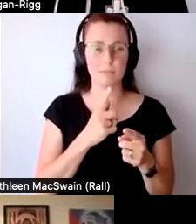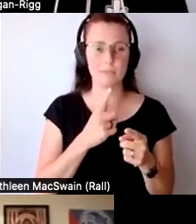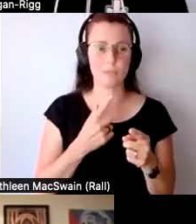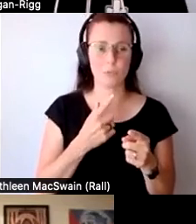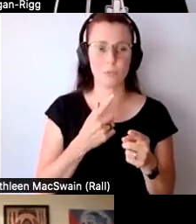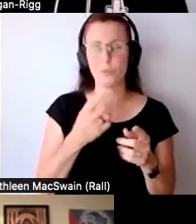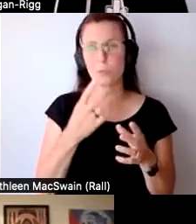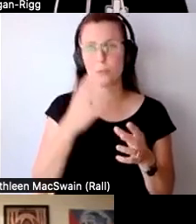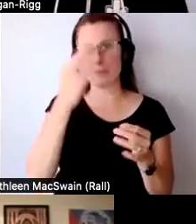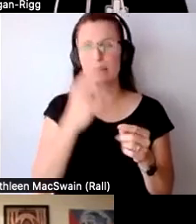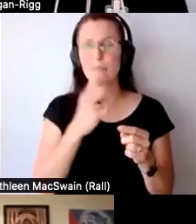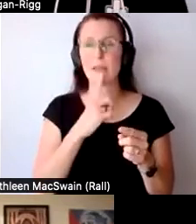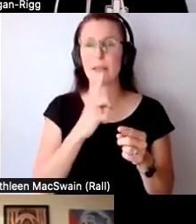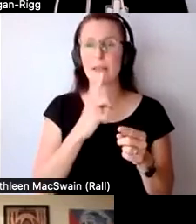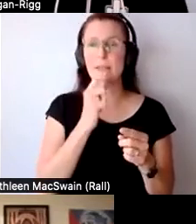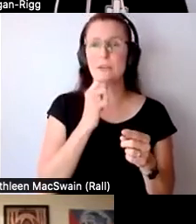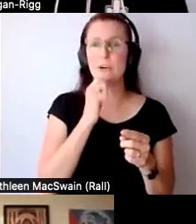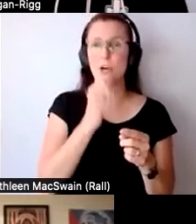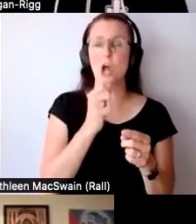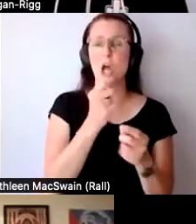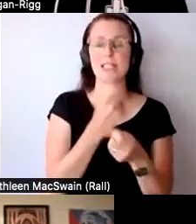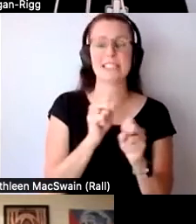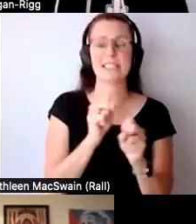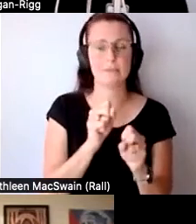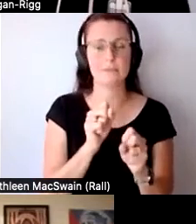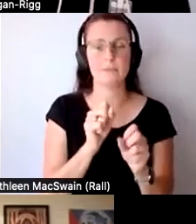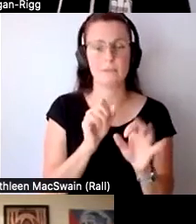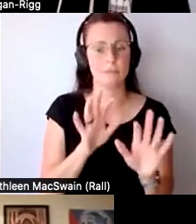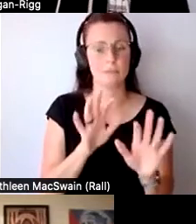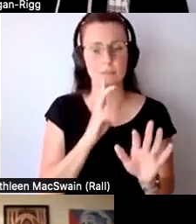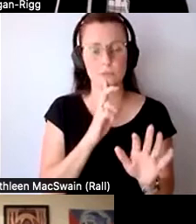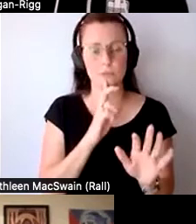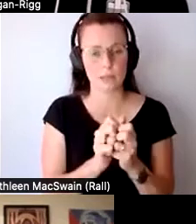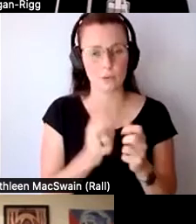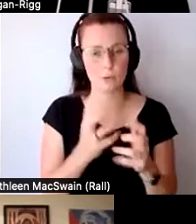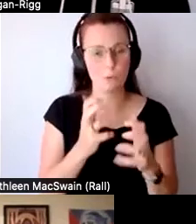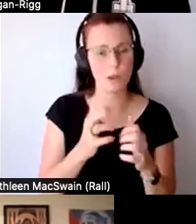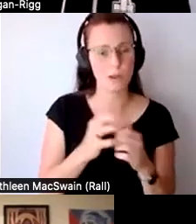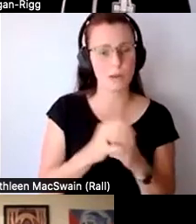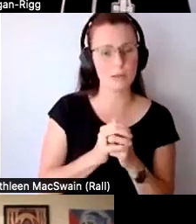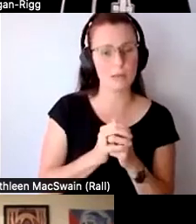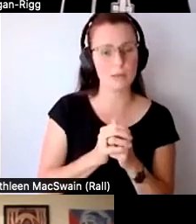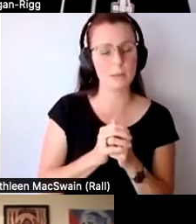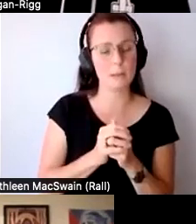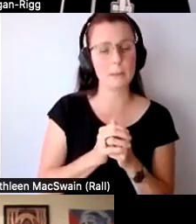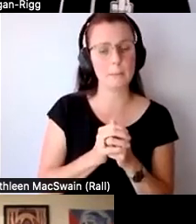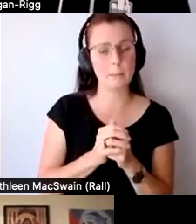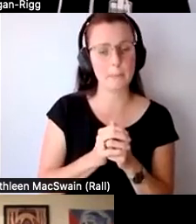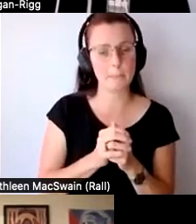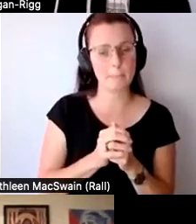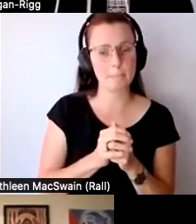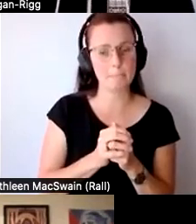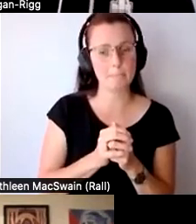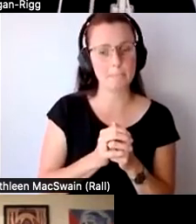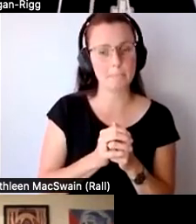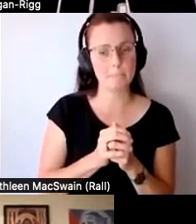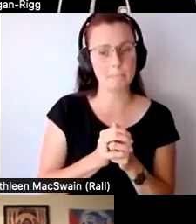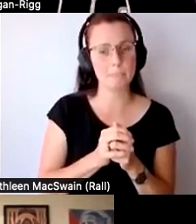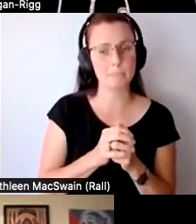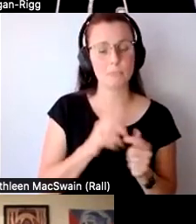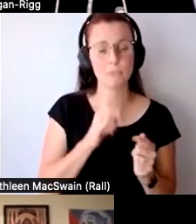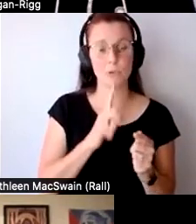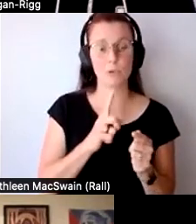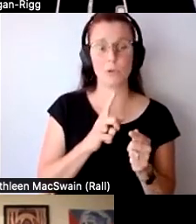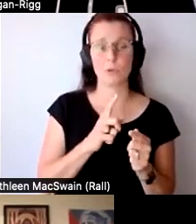like a barrier between police. Like what we're trying to get going is like so that the police can't